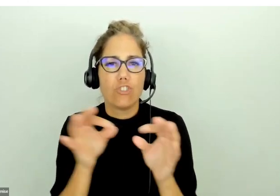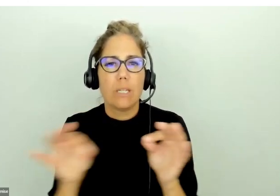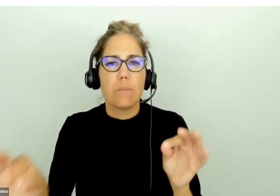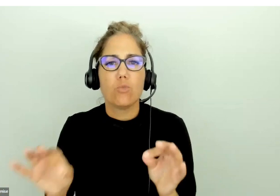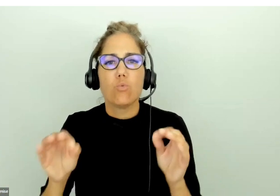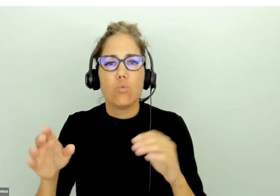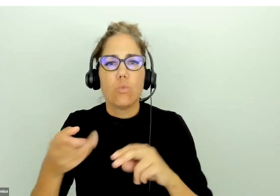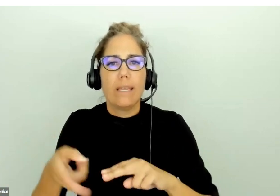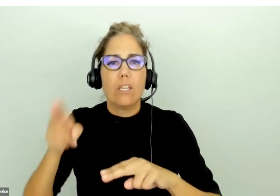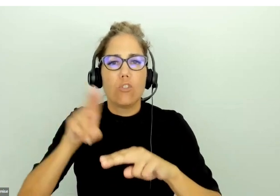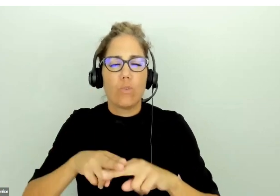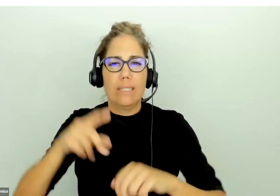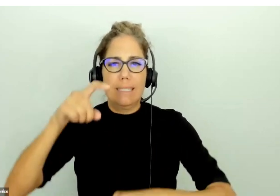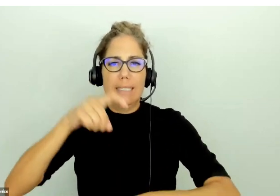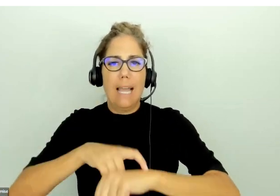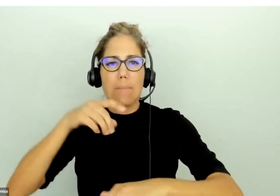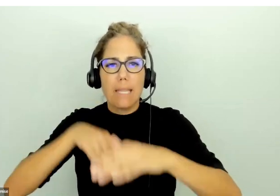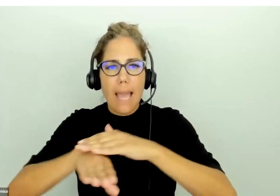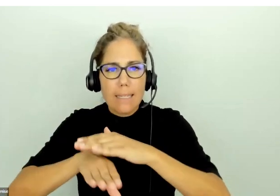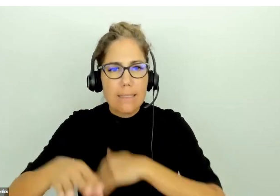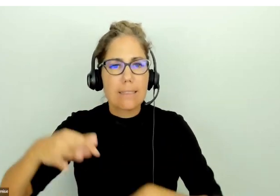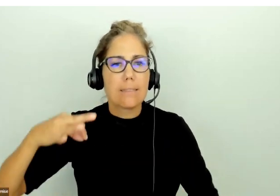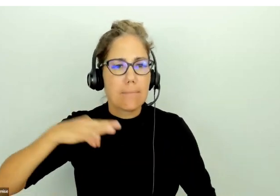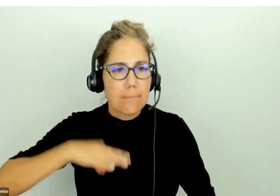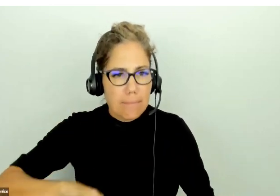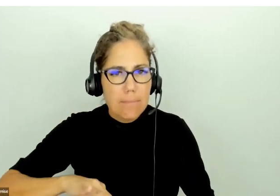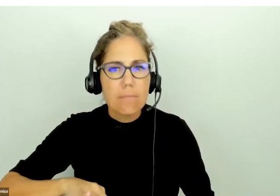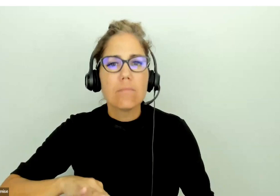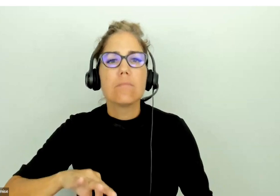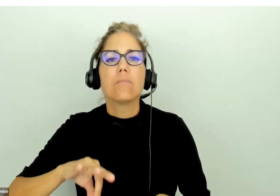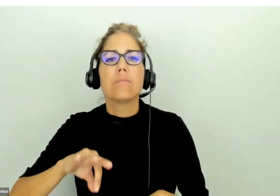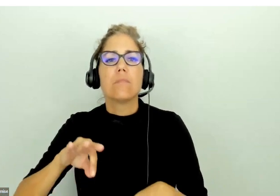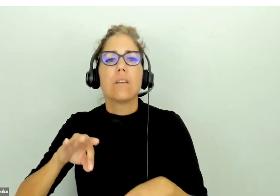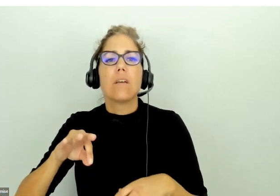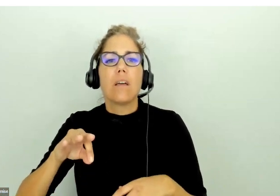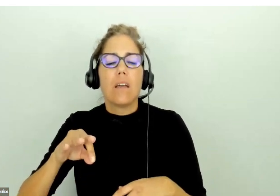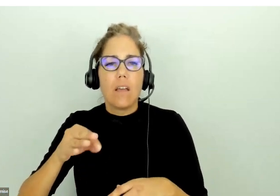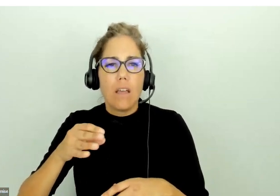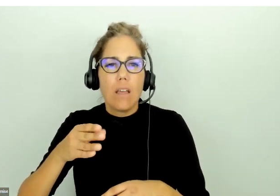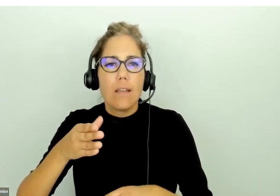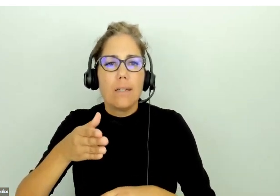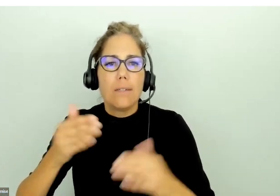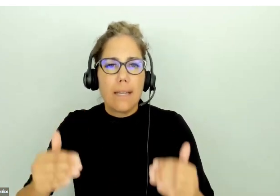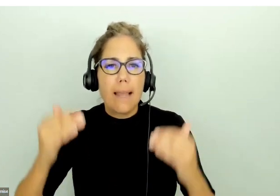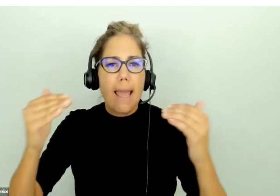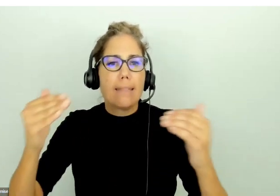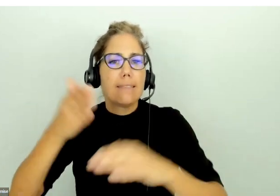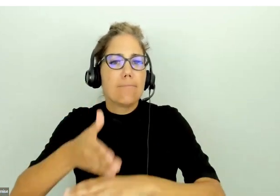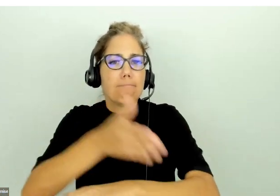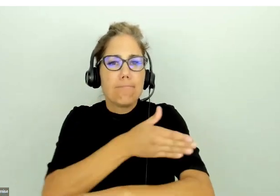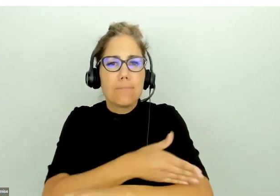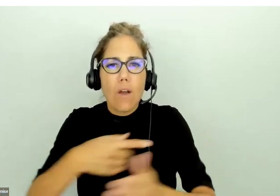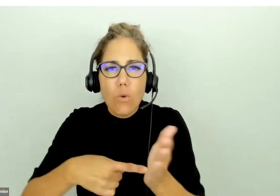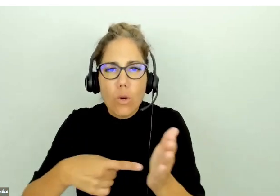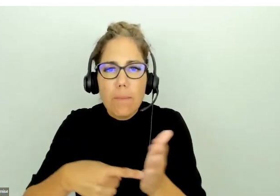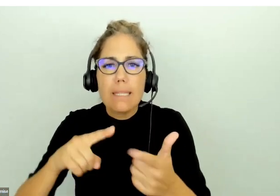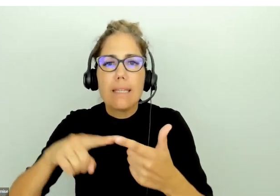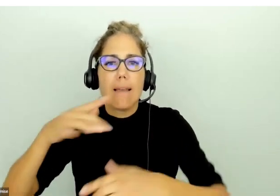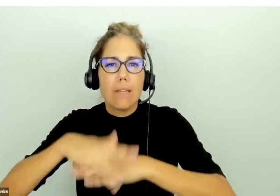and awareness through increased coordination across governmental agencies and community-based